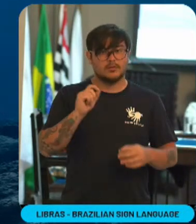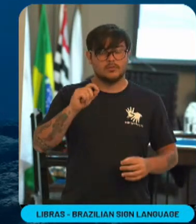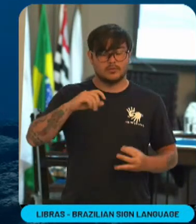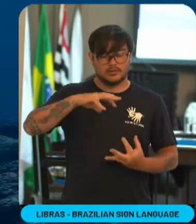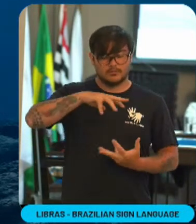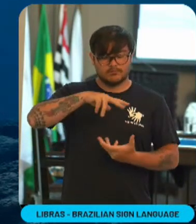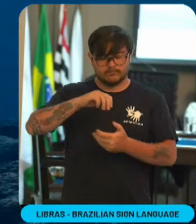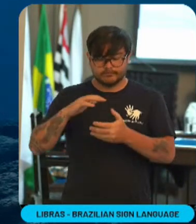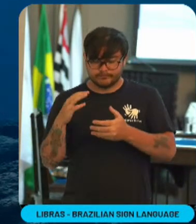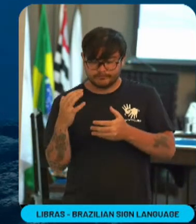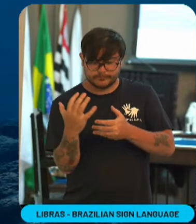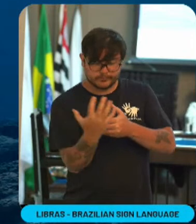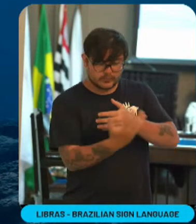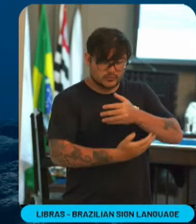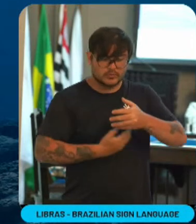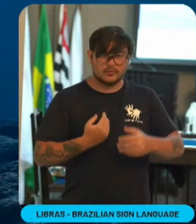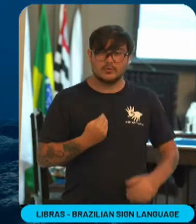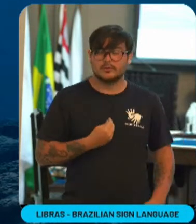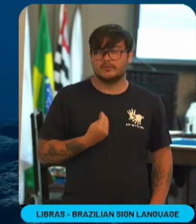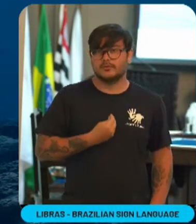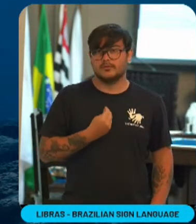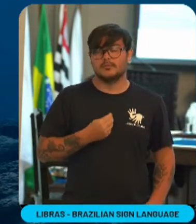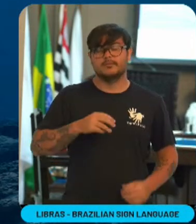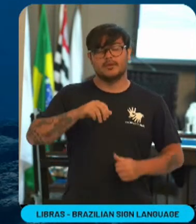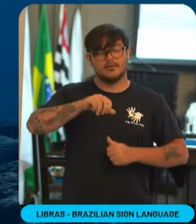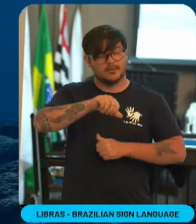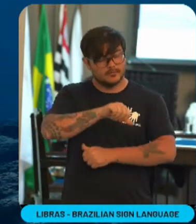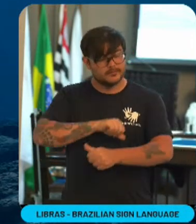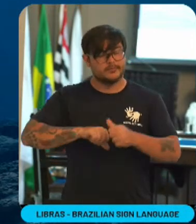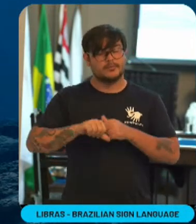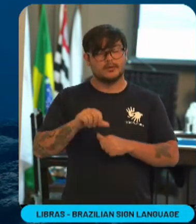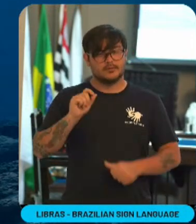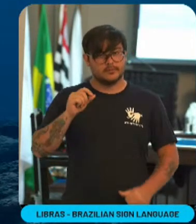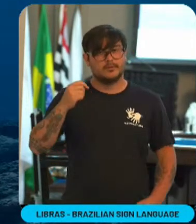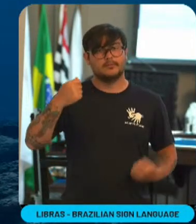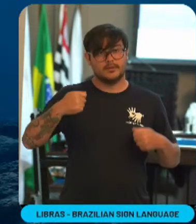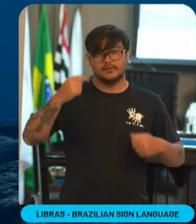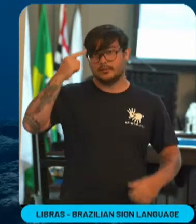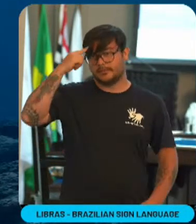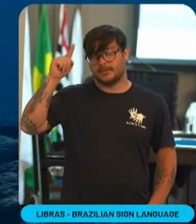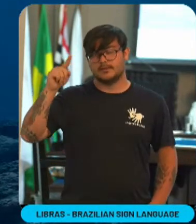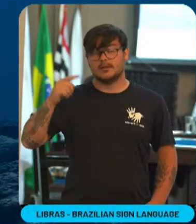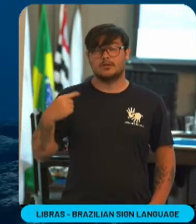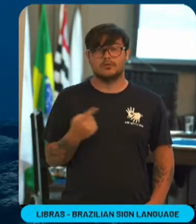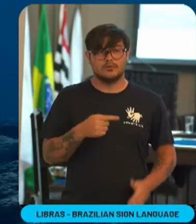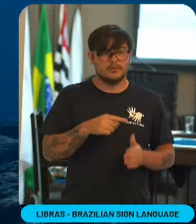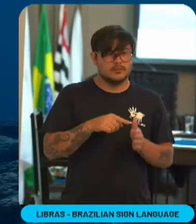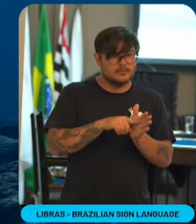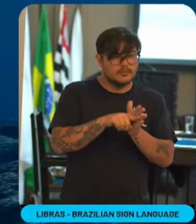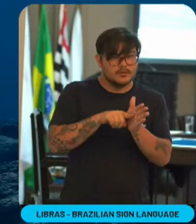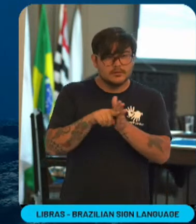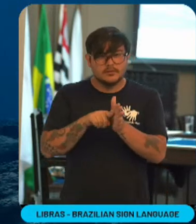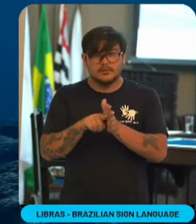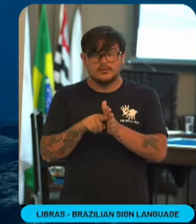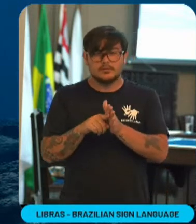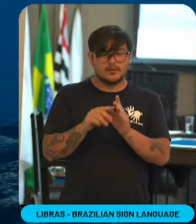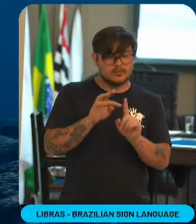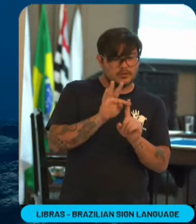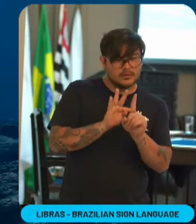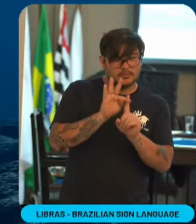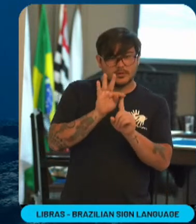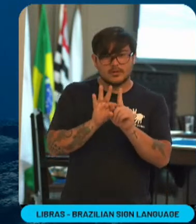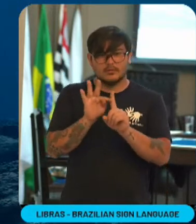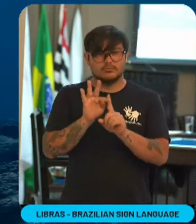show that it's pretty much connected, the atmosphere in which we live. So we measure the atmosphere, we